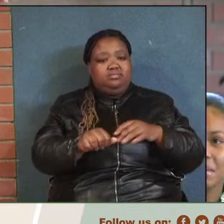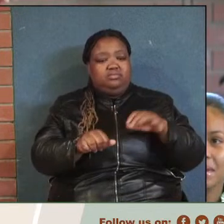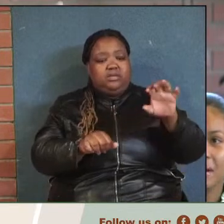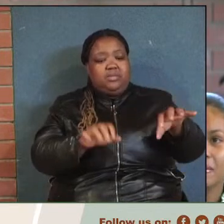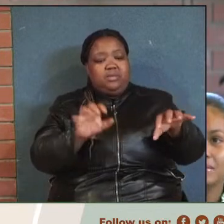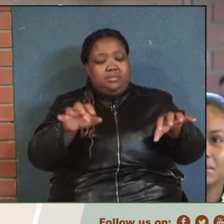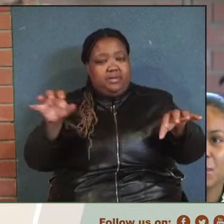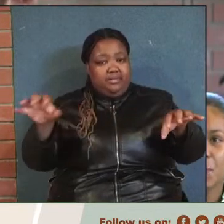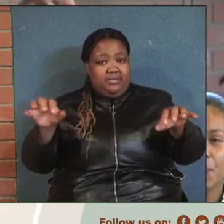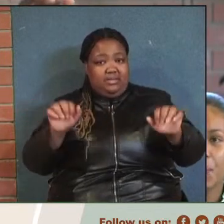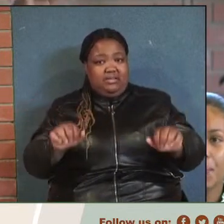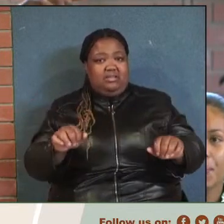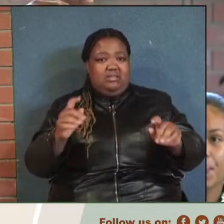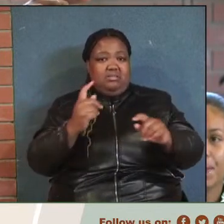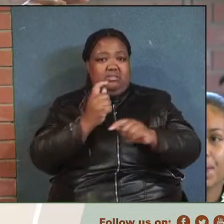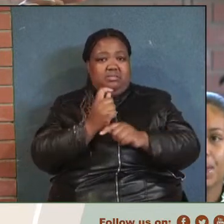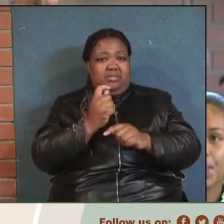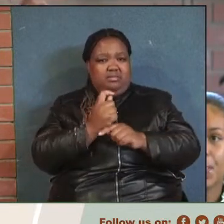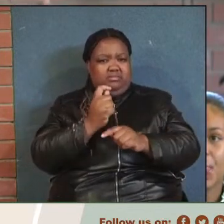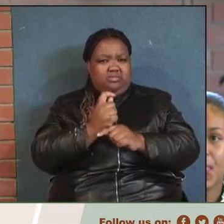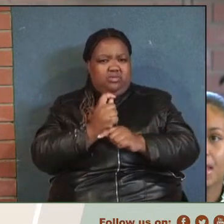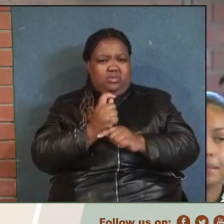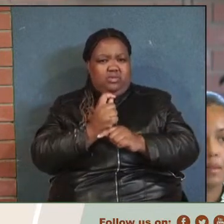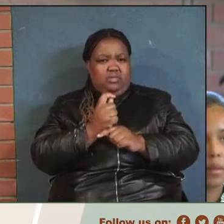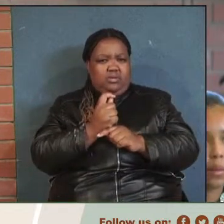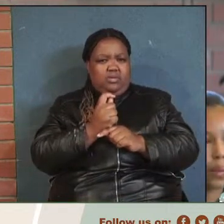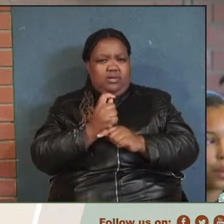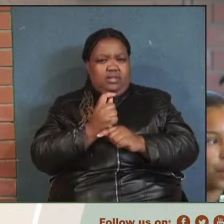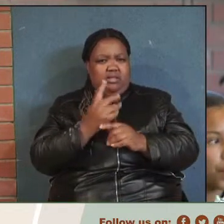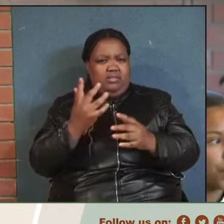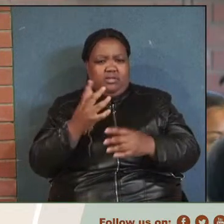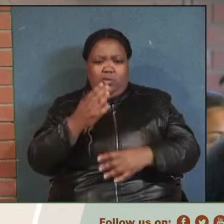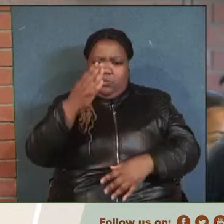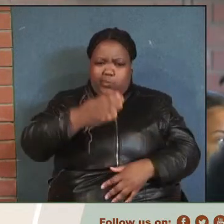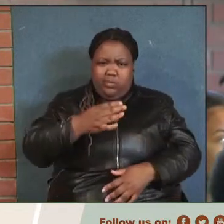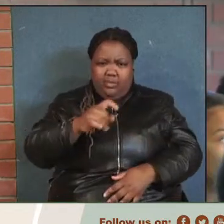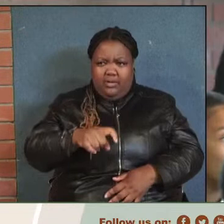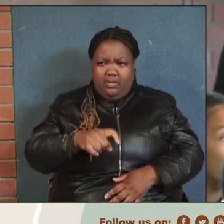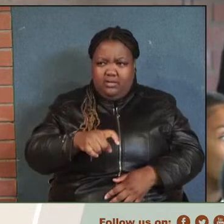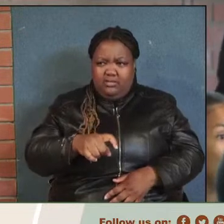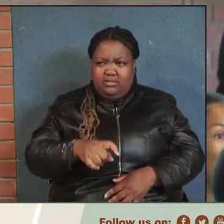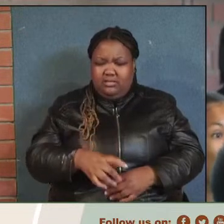informal settlement. You shouldn't be there. Now, right. So,